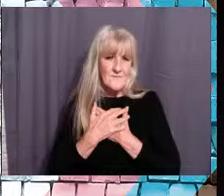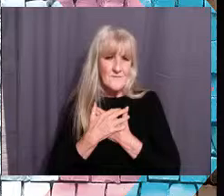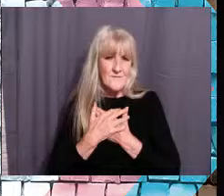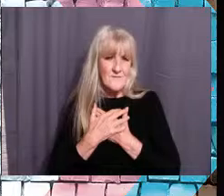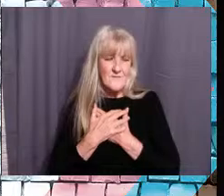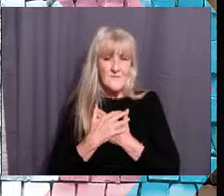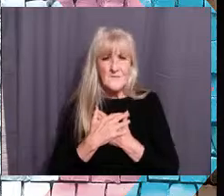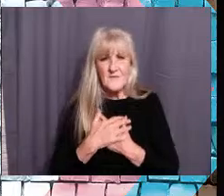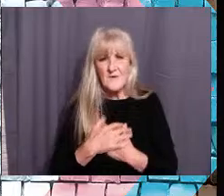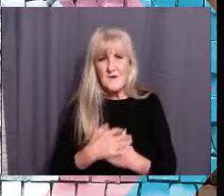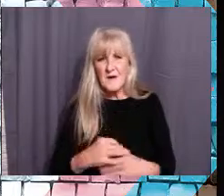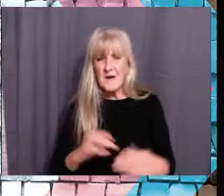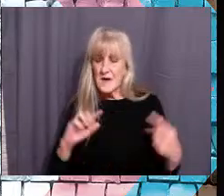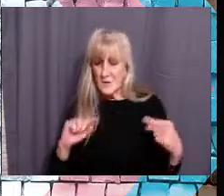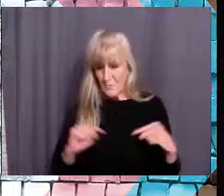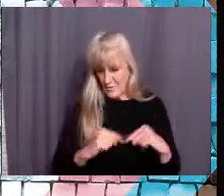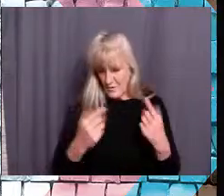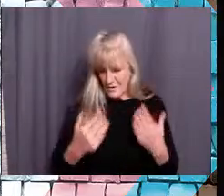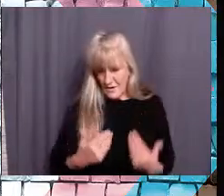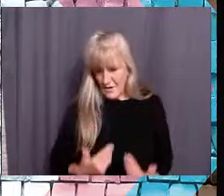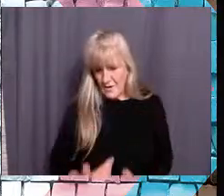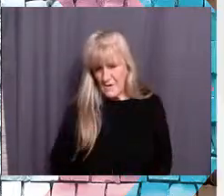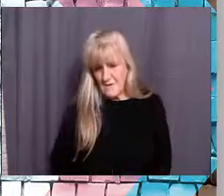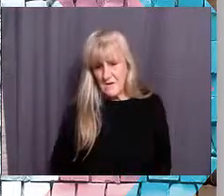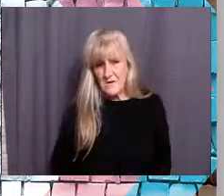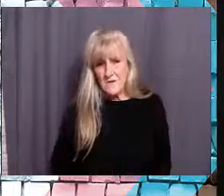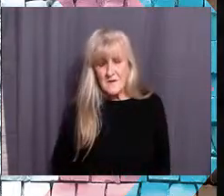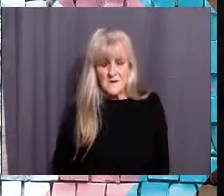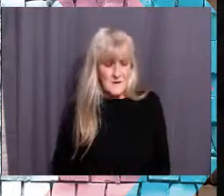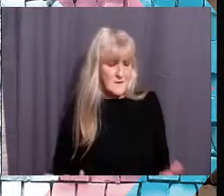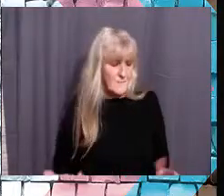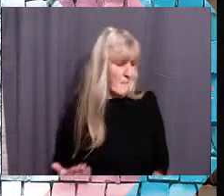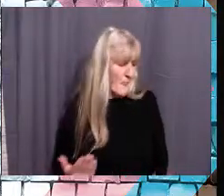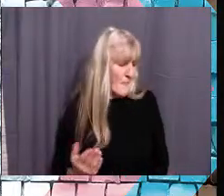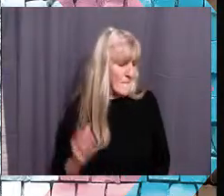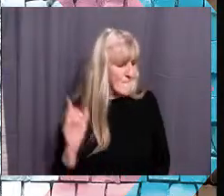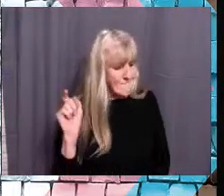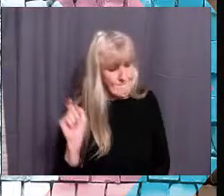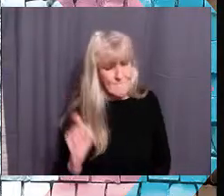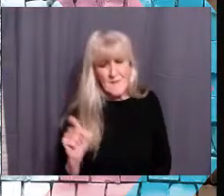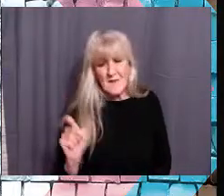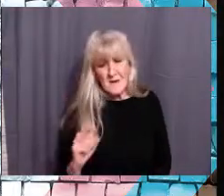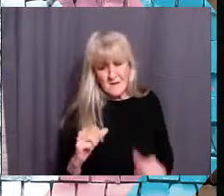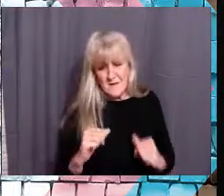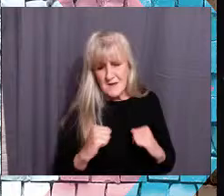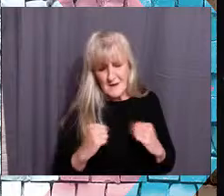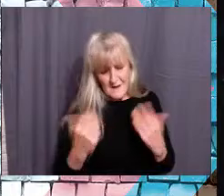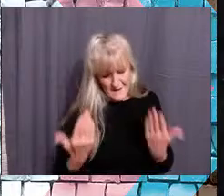It hurt me, but I had to let